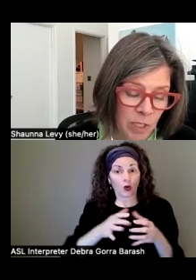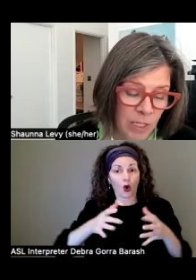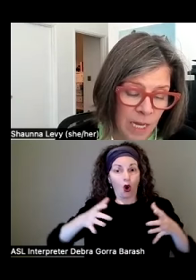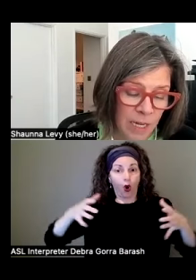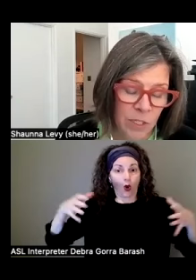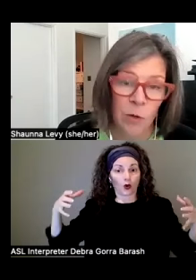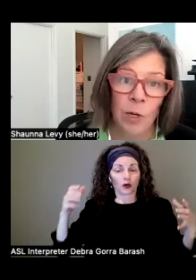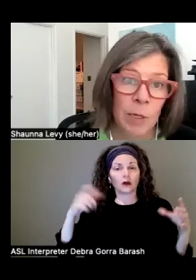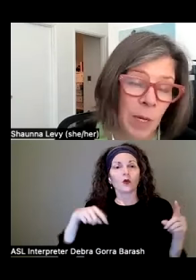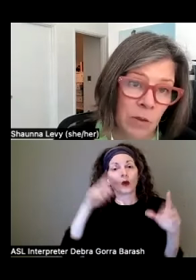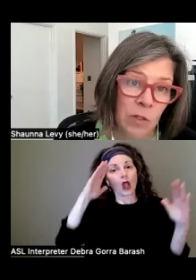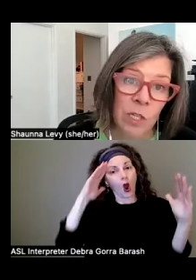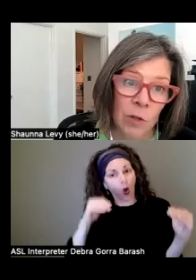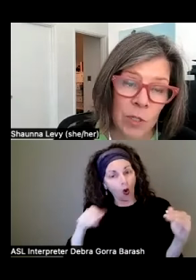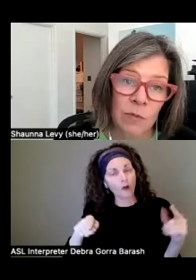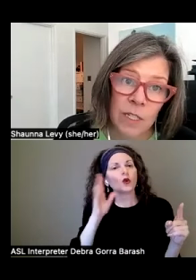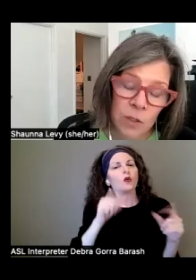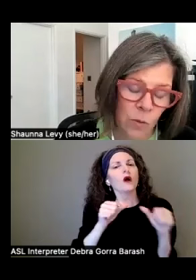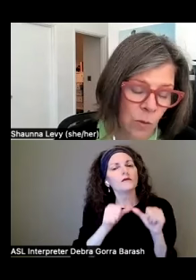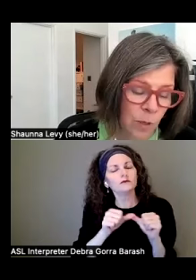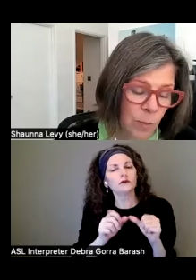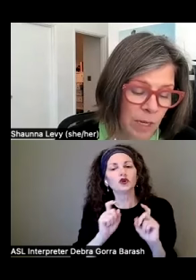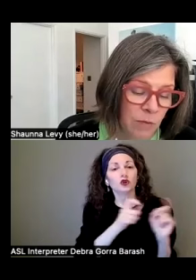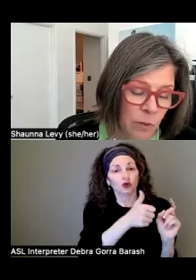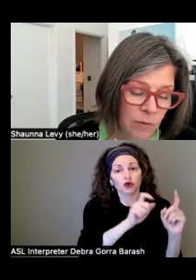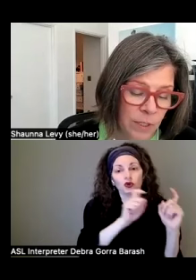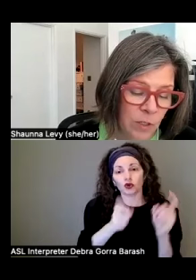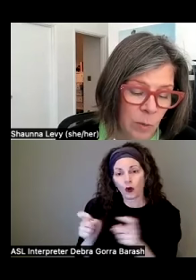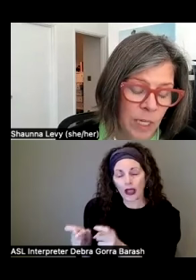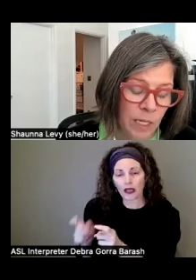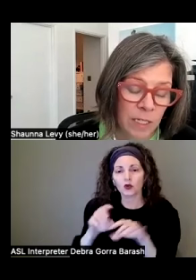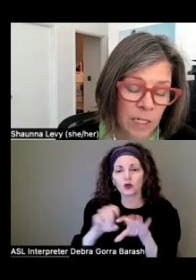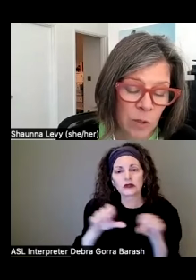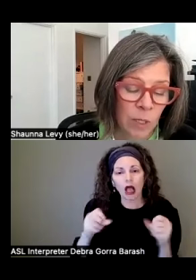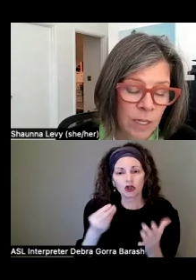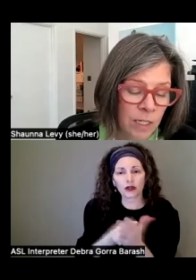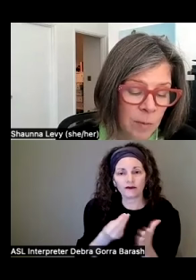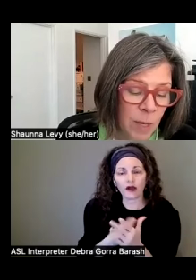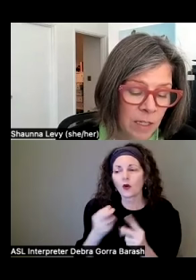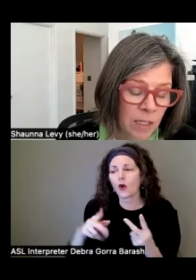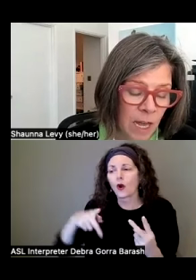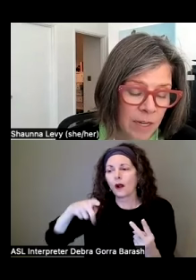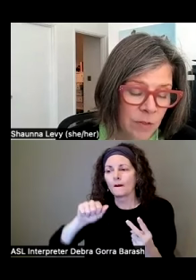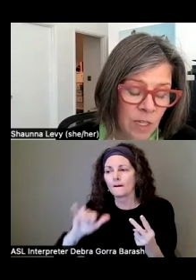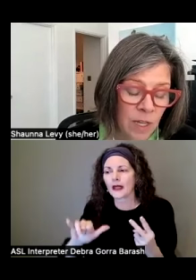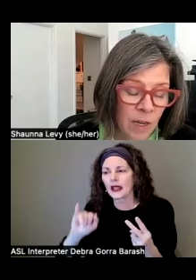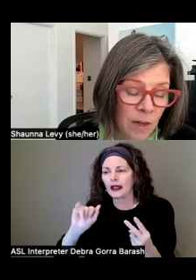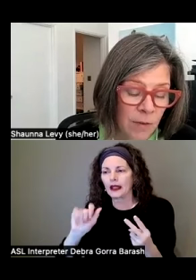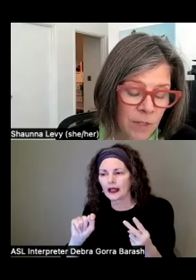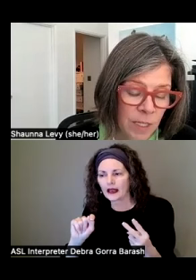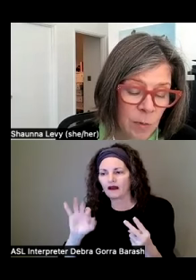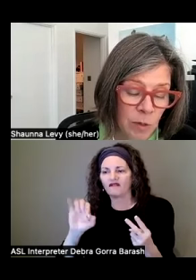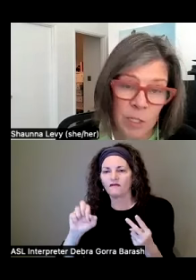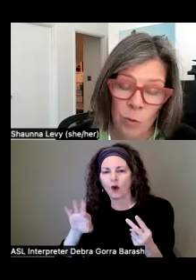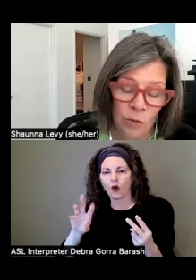our mission alive to donate by either the scholarship fund or the Pay It Forward fund so that we can continue to impact the lives